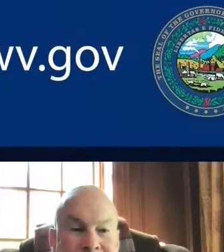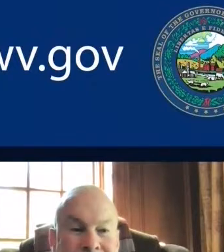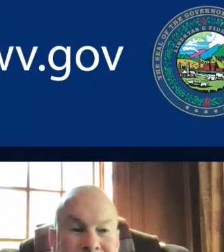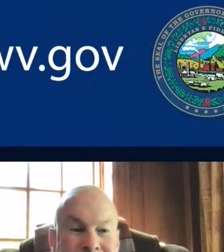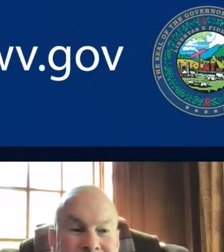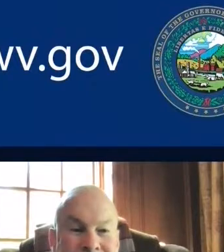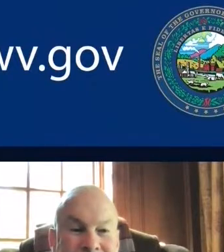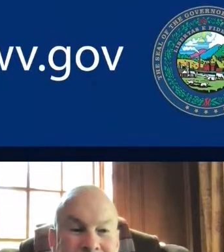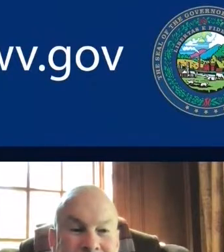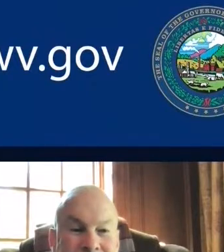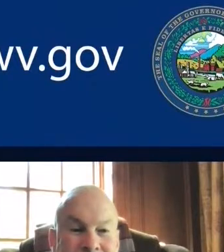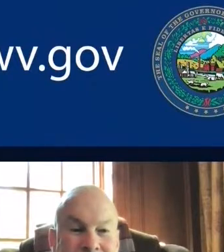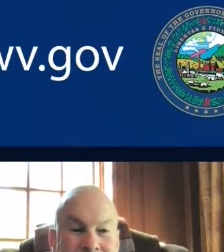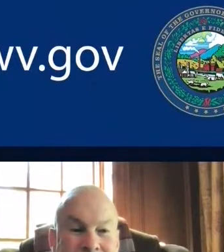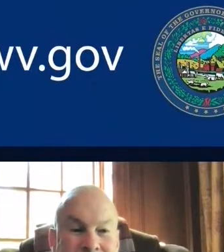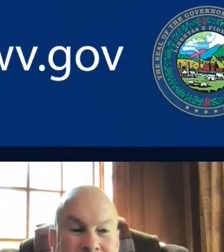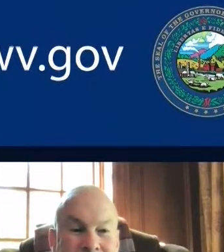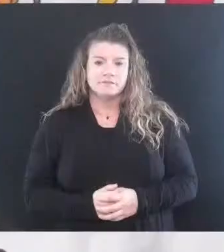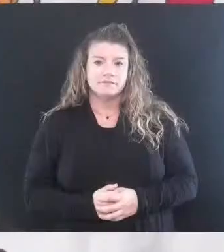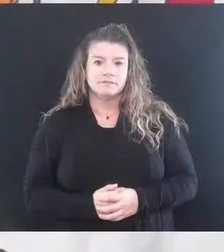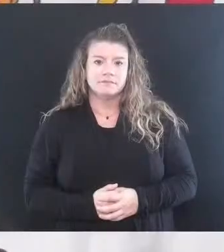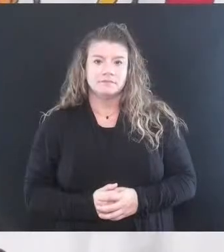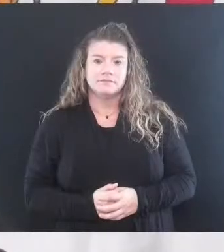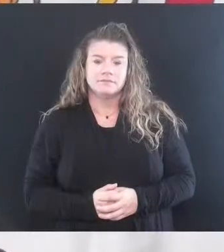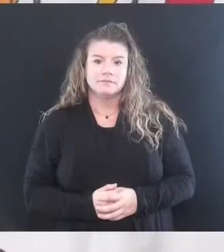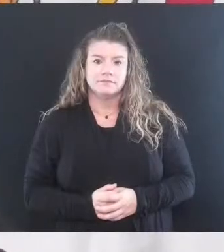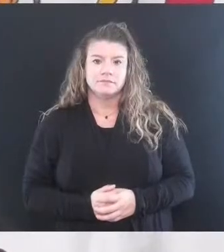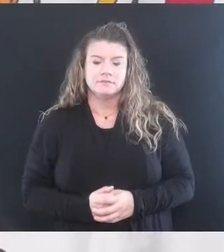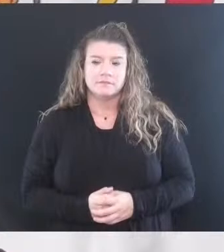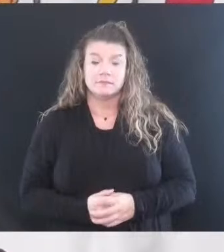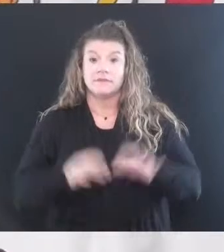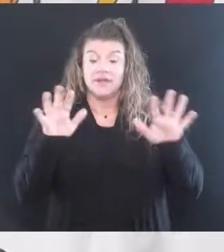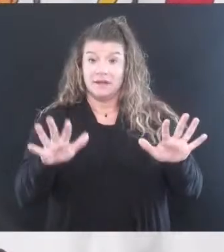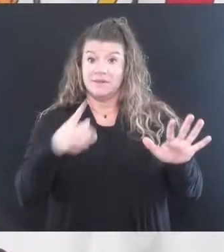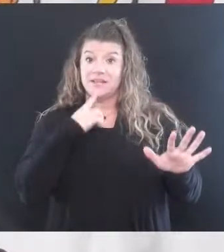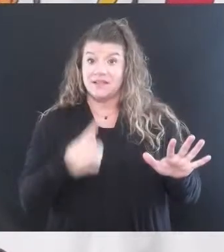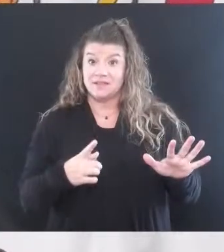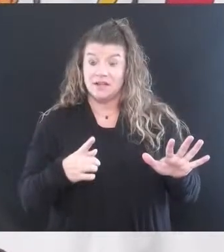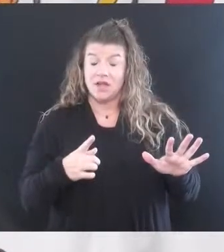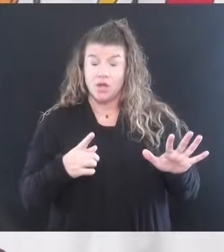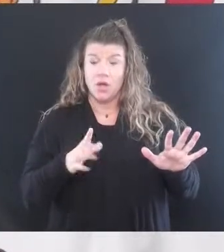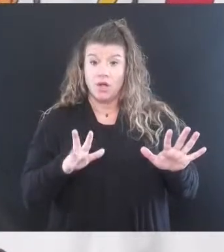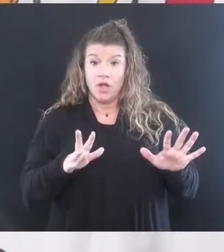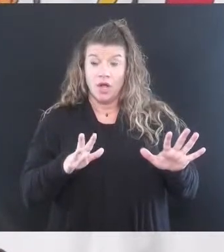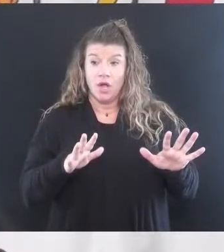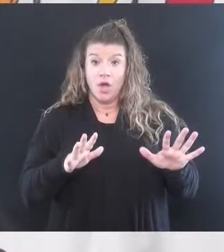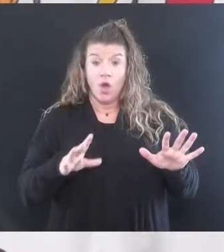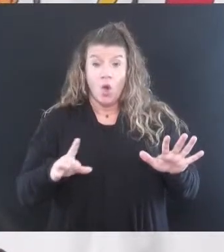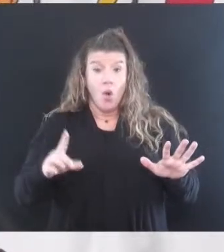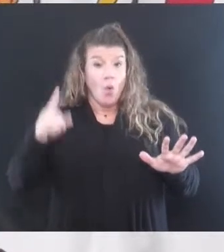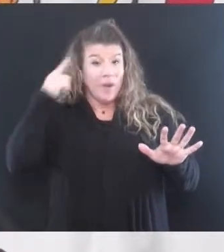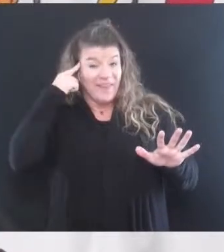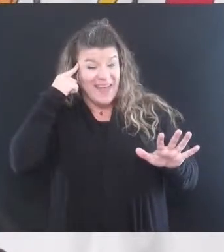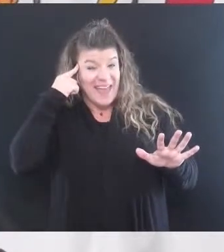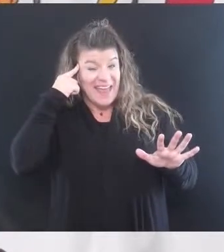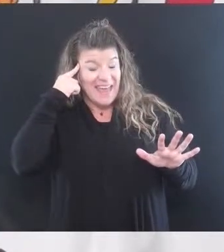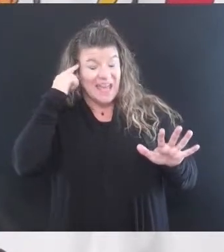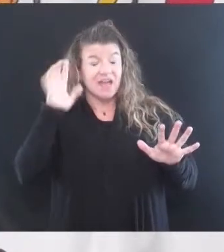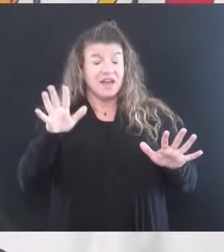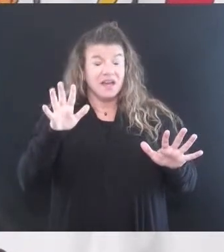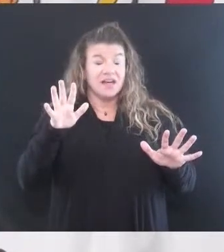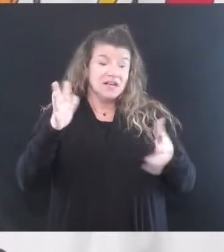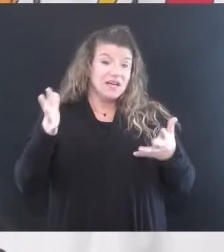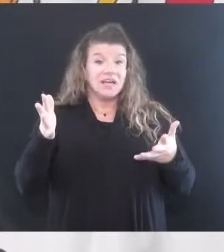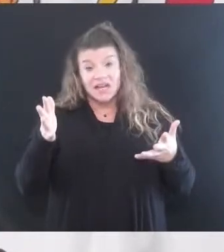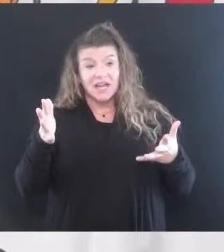Well, David, let me just throw this out. We think from the standpoint, here's